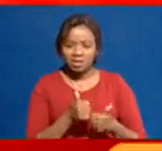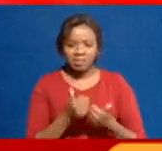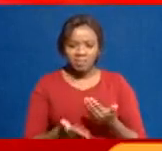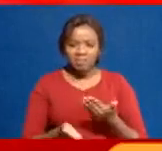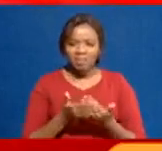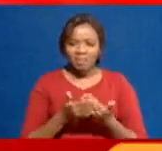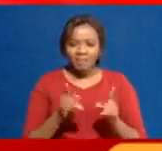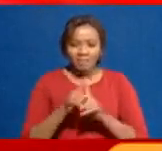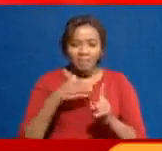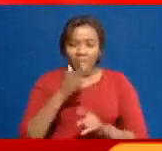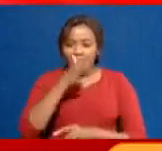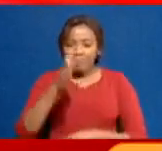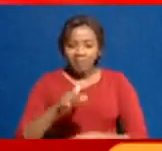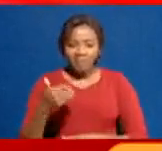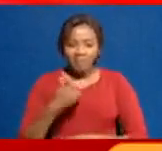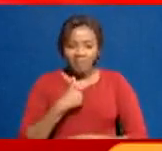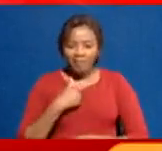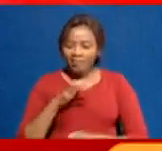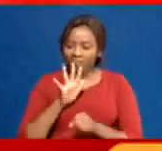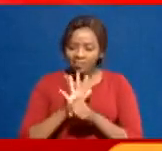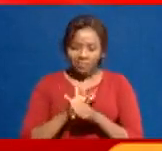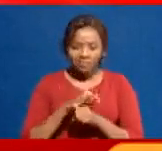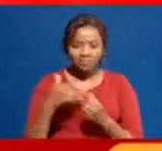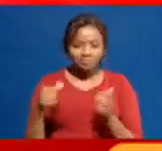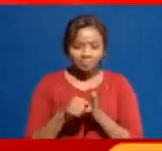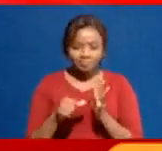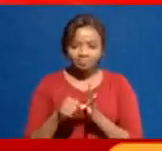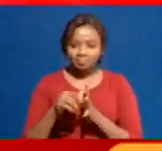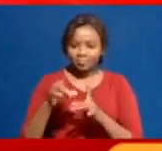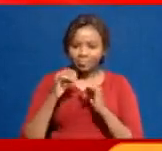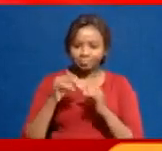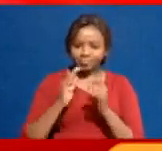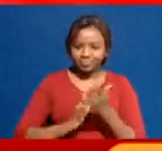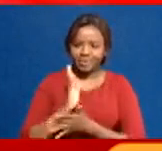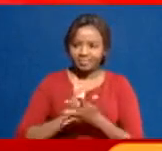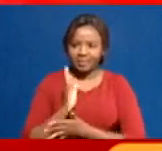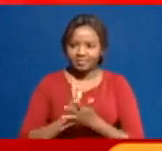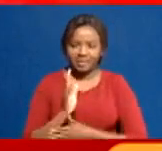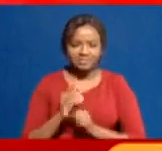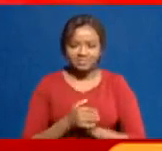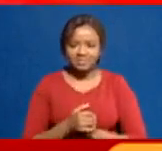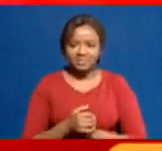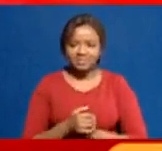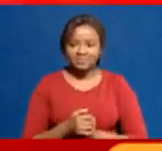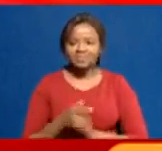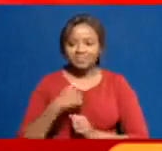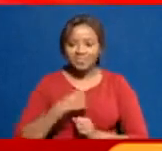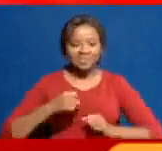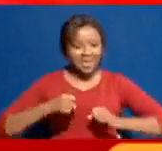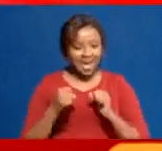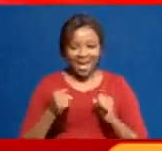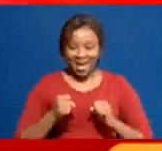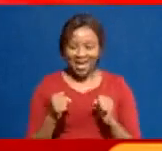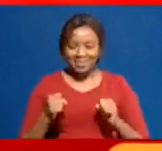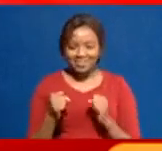nights and so much trouble from Ambassador Meg Whitman. I am very happy that